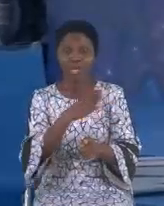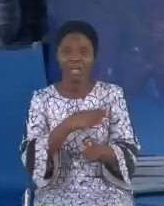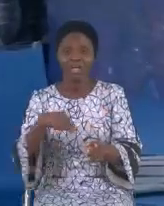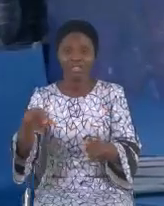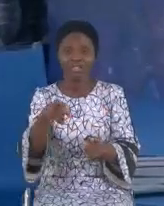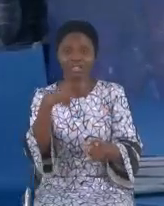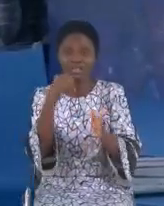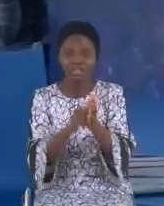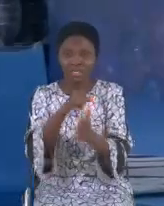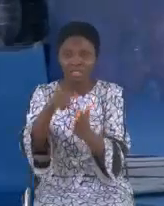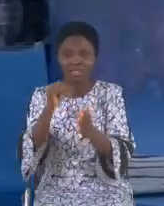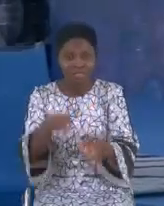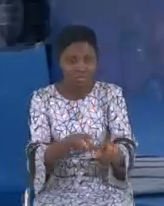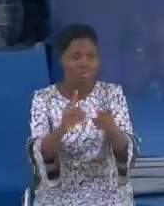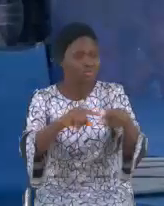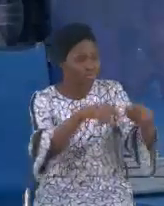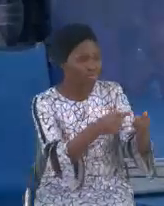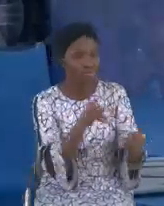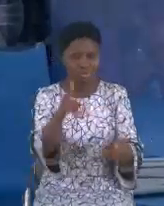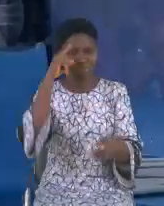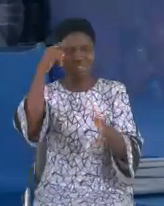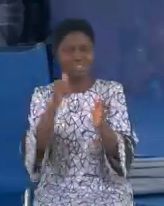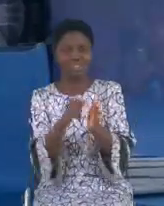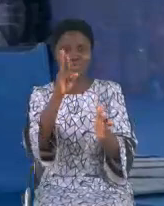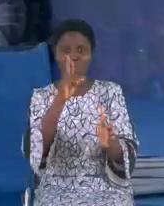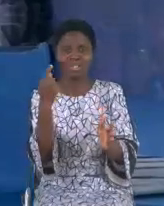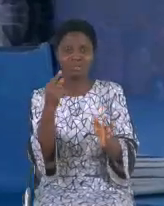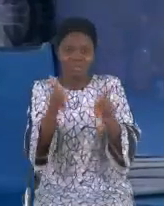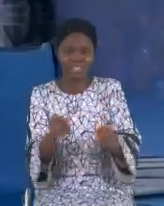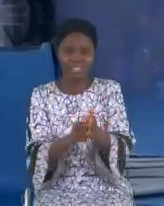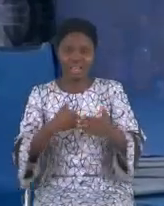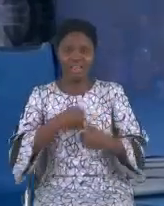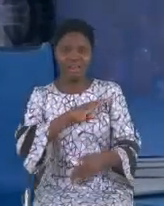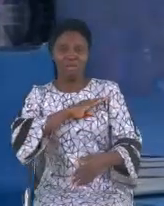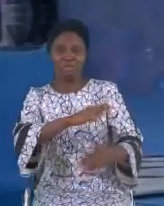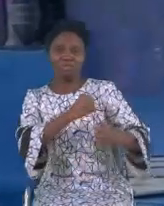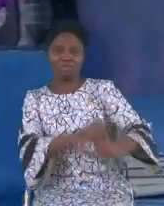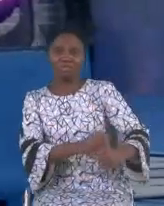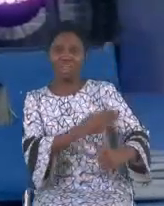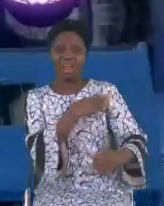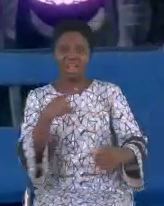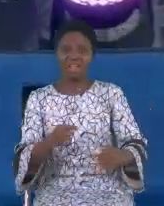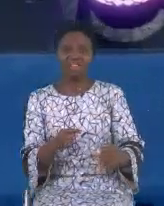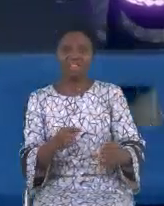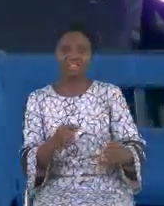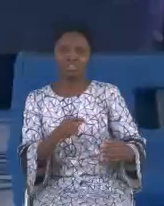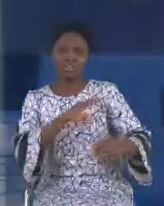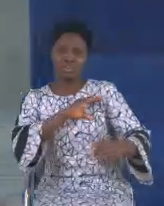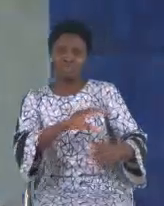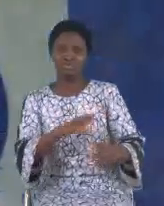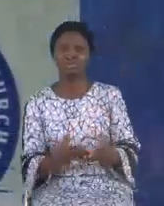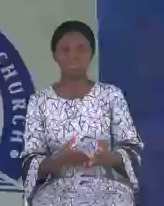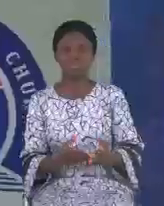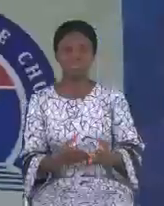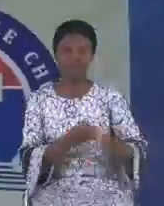go, you think you are the one having the boldness and the courage and say, no, I will not do that. You are not the